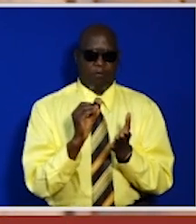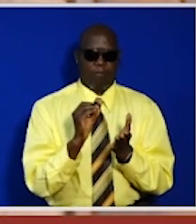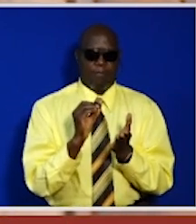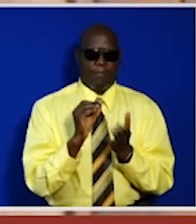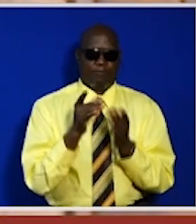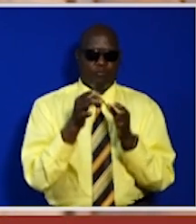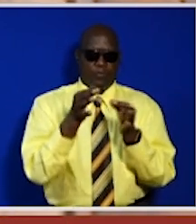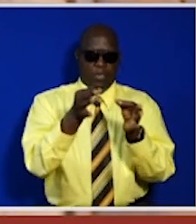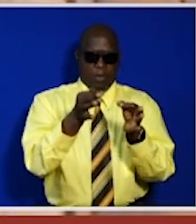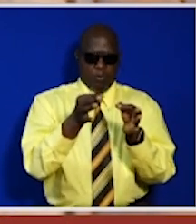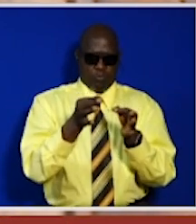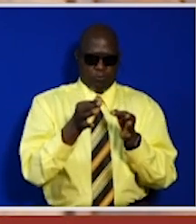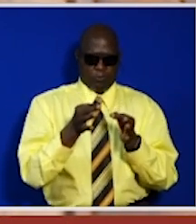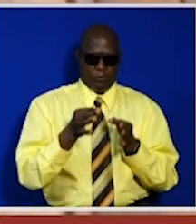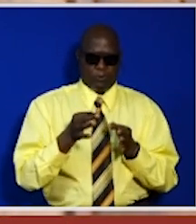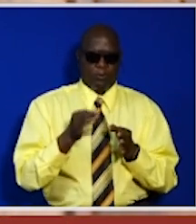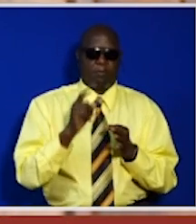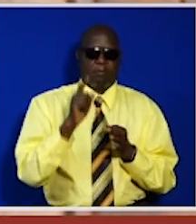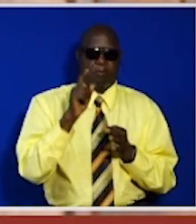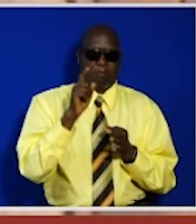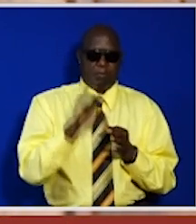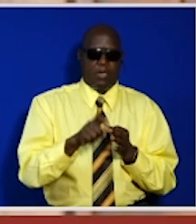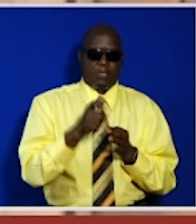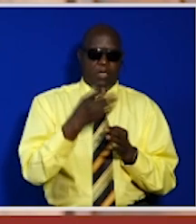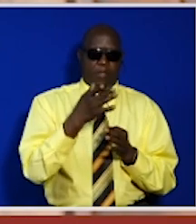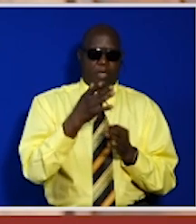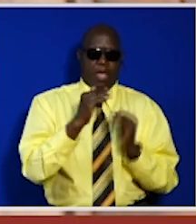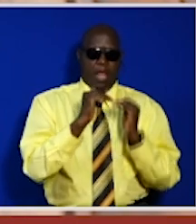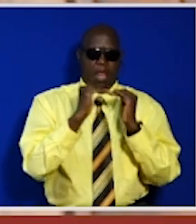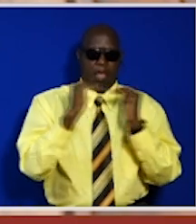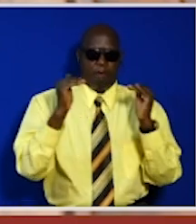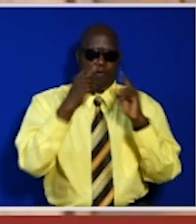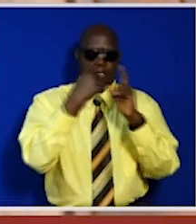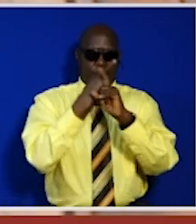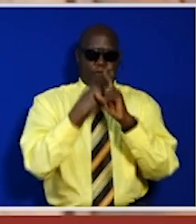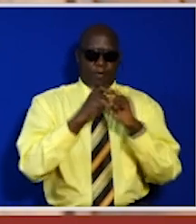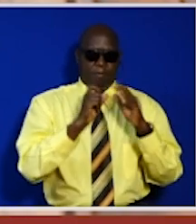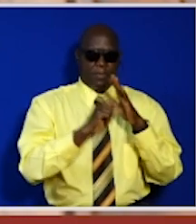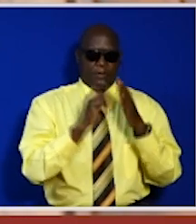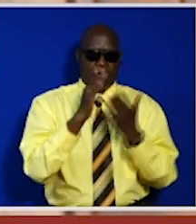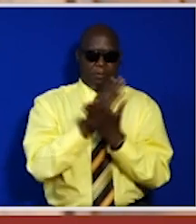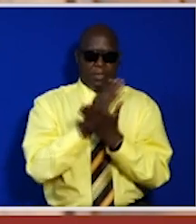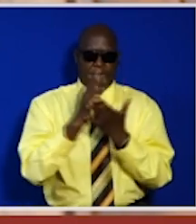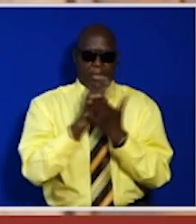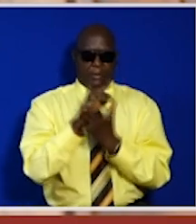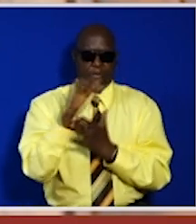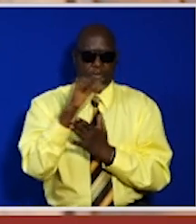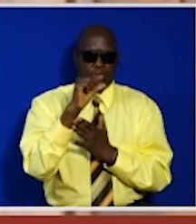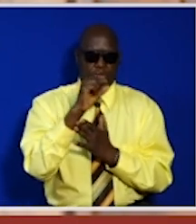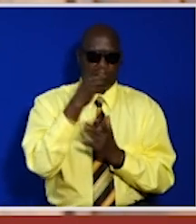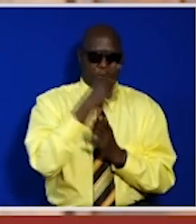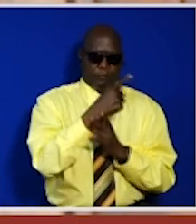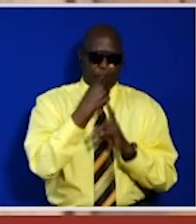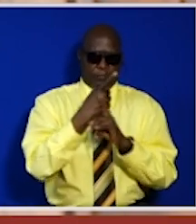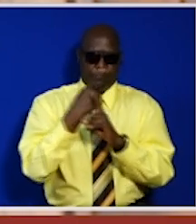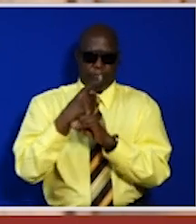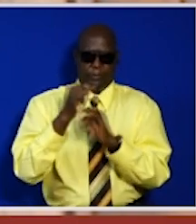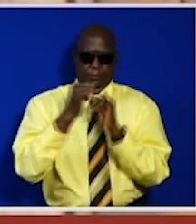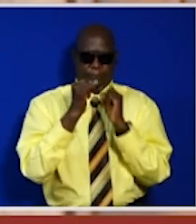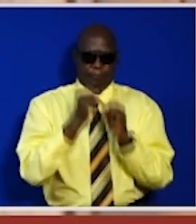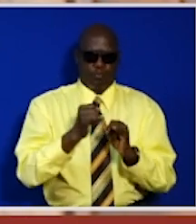Accountability must cascade through all levels of ministries, departments and agencies to individual